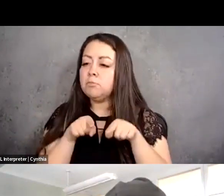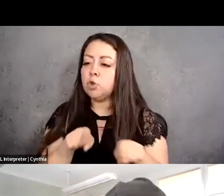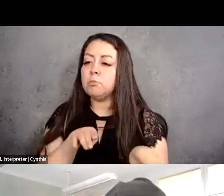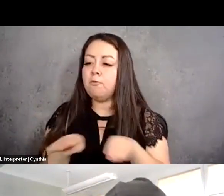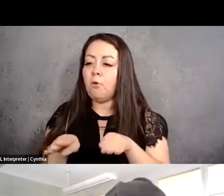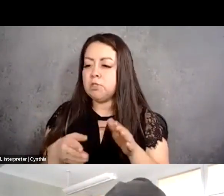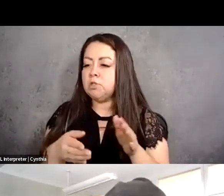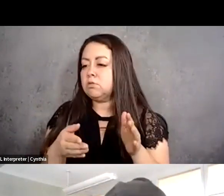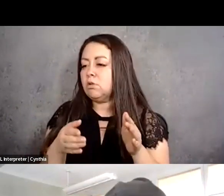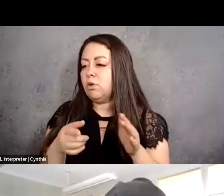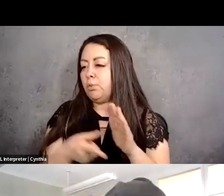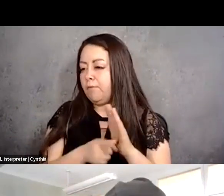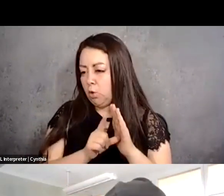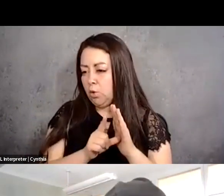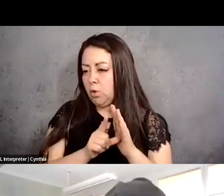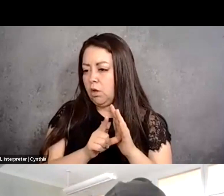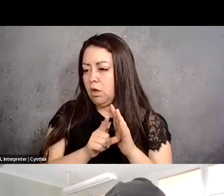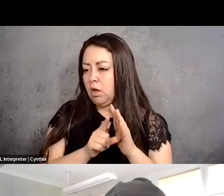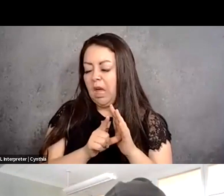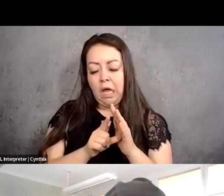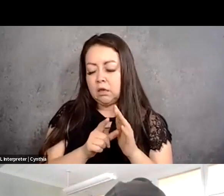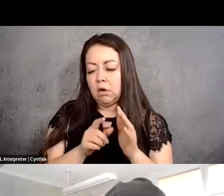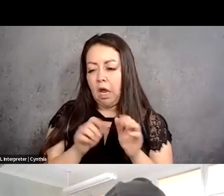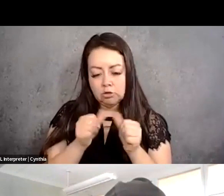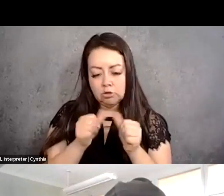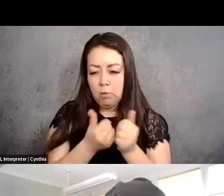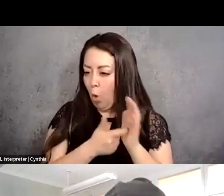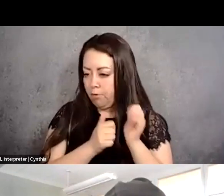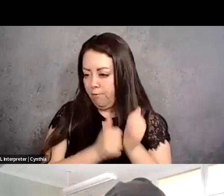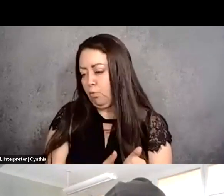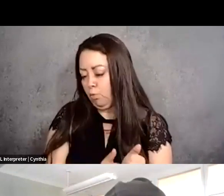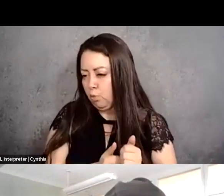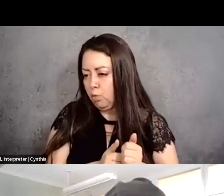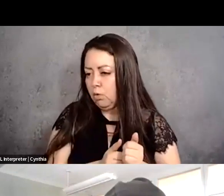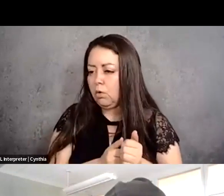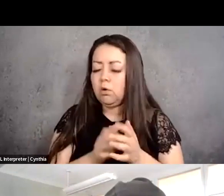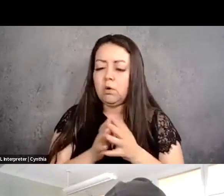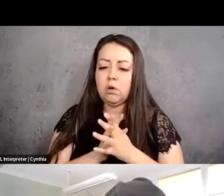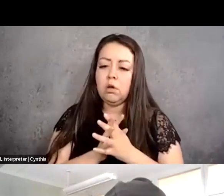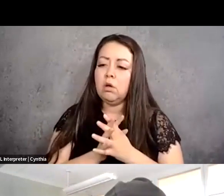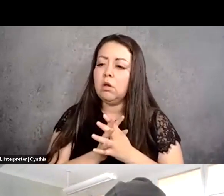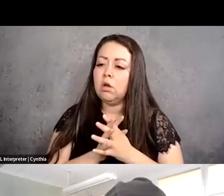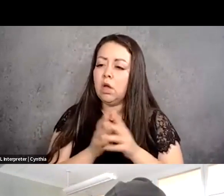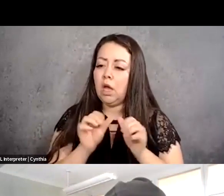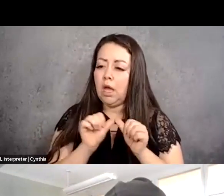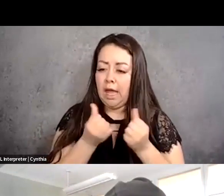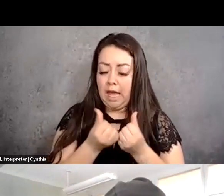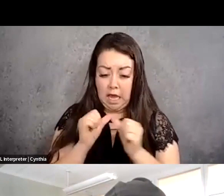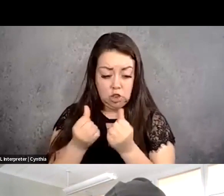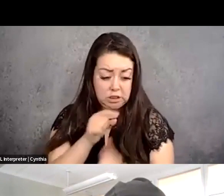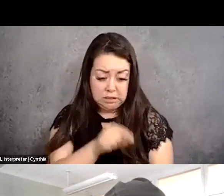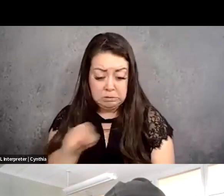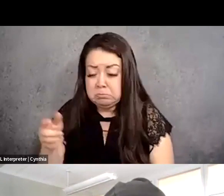by the agencies to have in place. Basically, and many of the agencies already have it, but it's